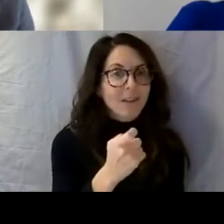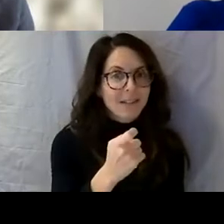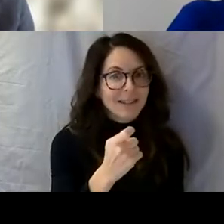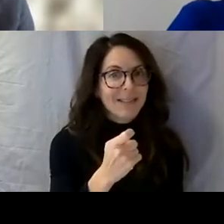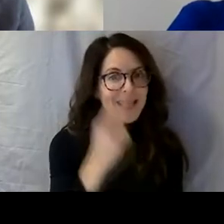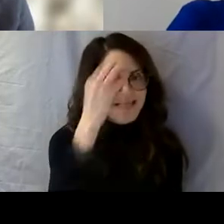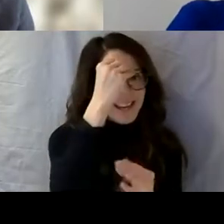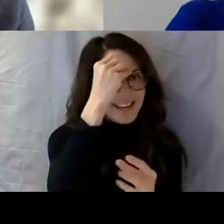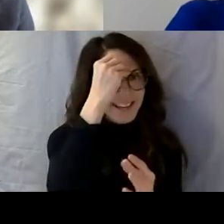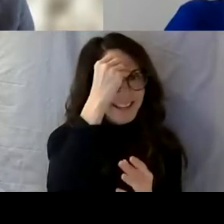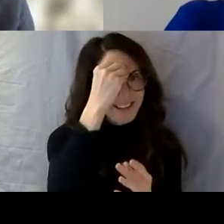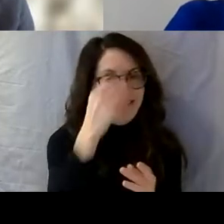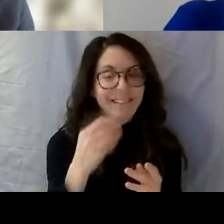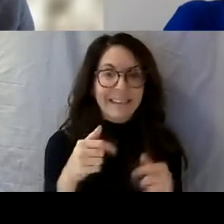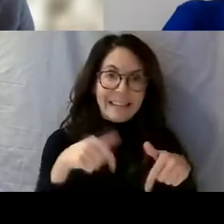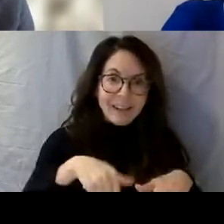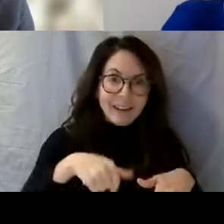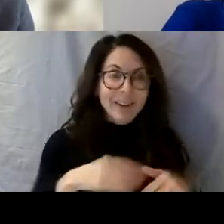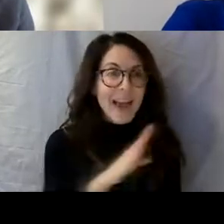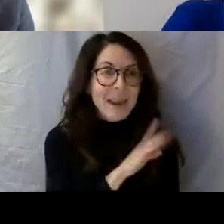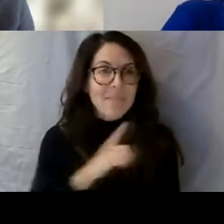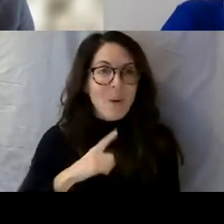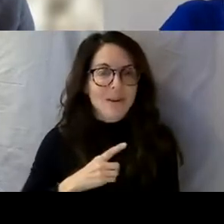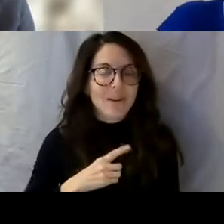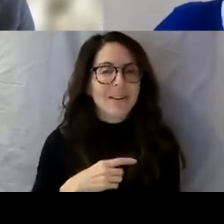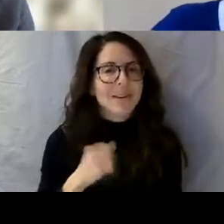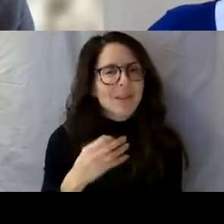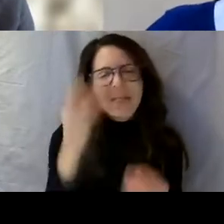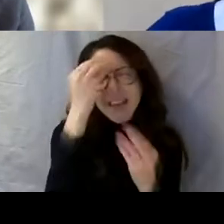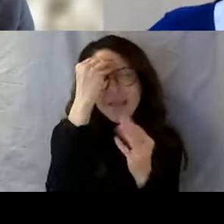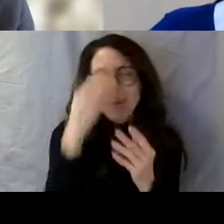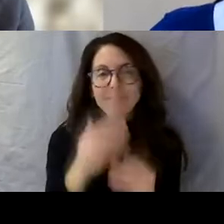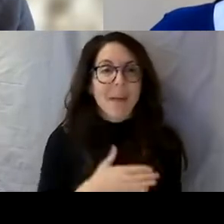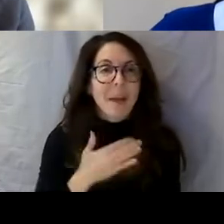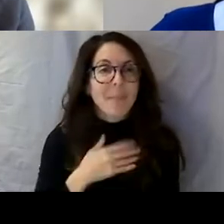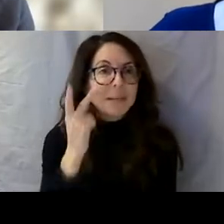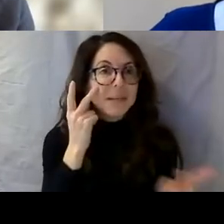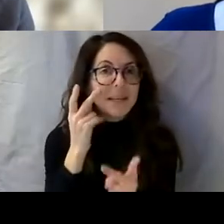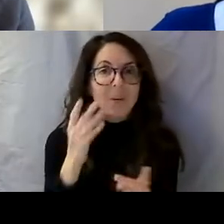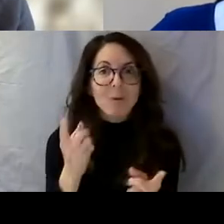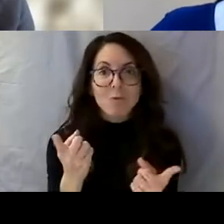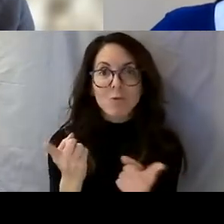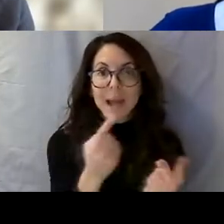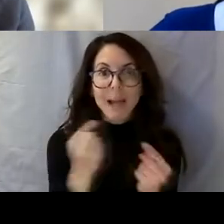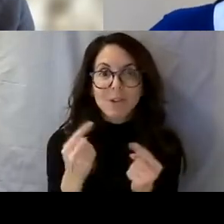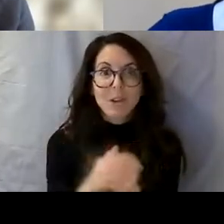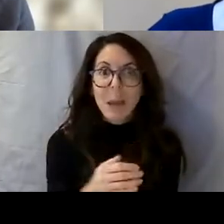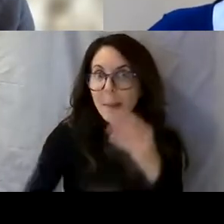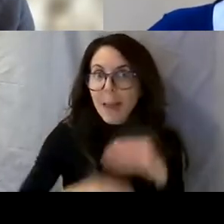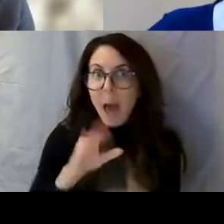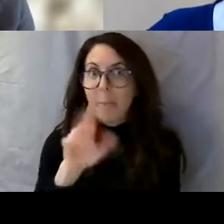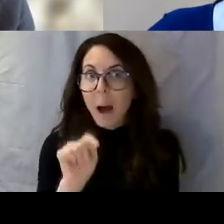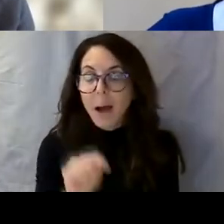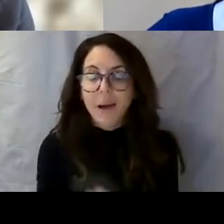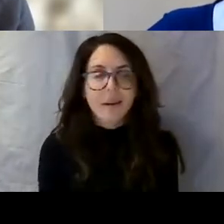first. So consider that. I'm happy to hear your reactions. Maybe give me some but, or on the other